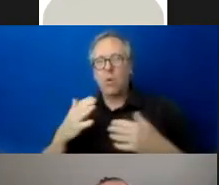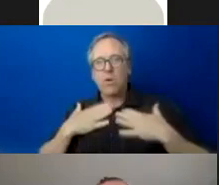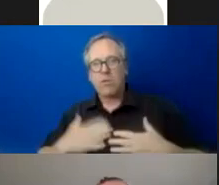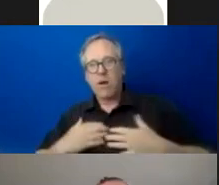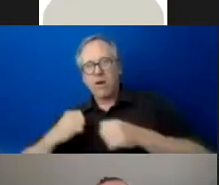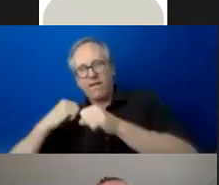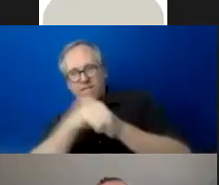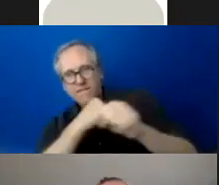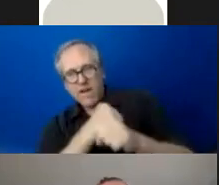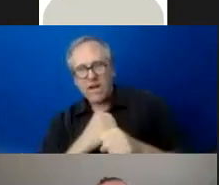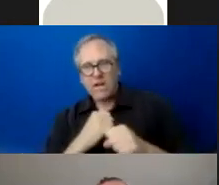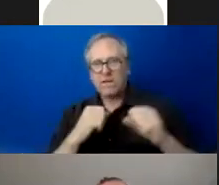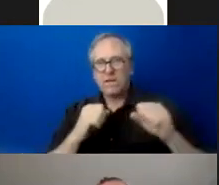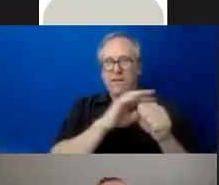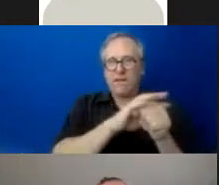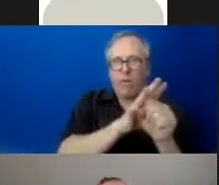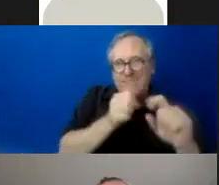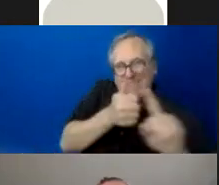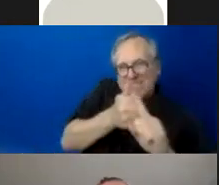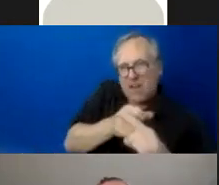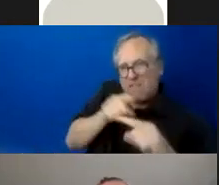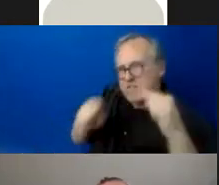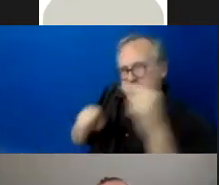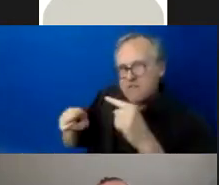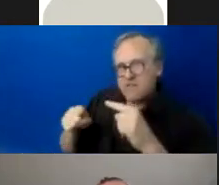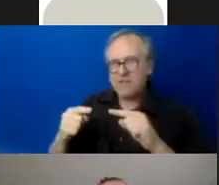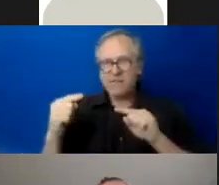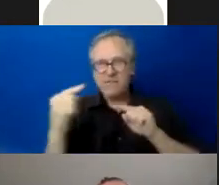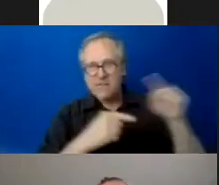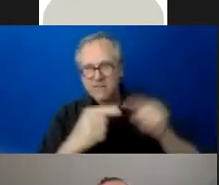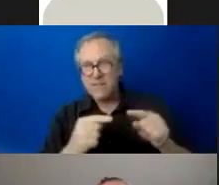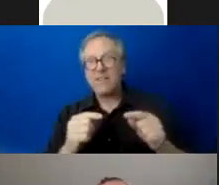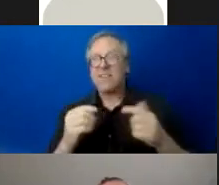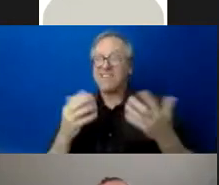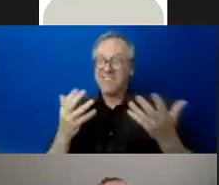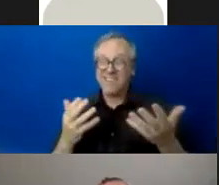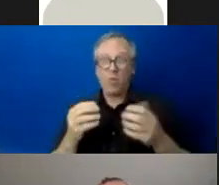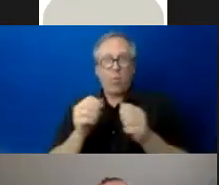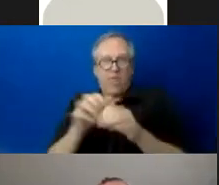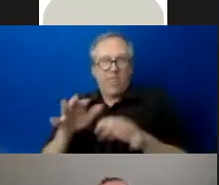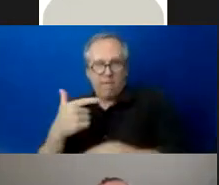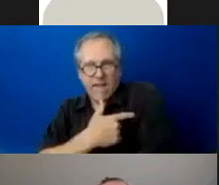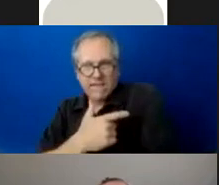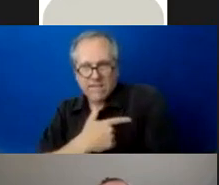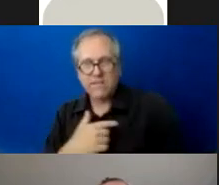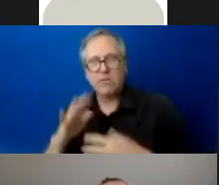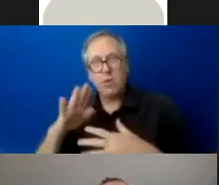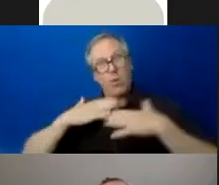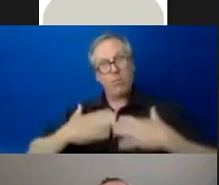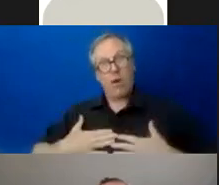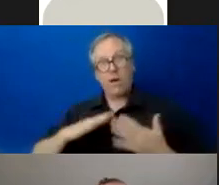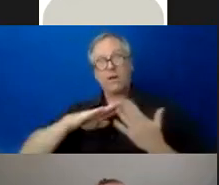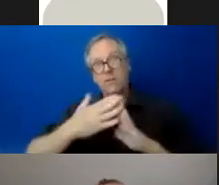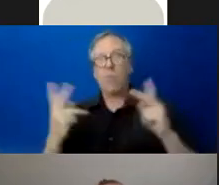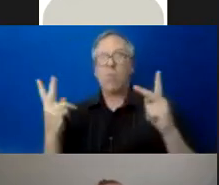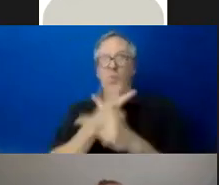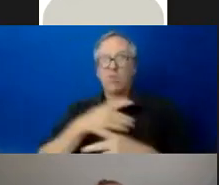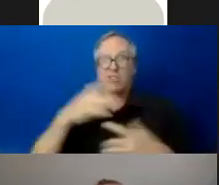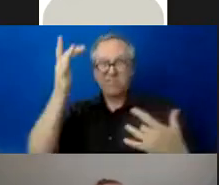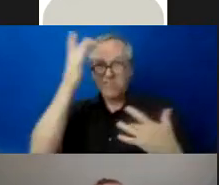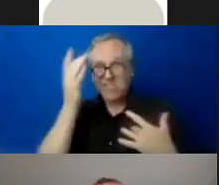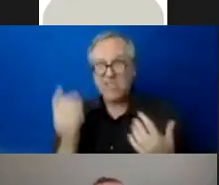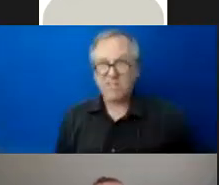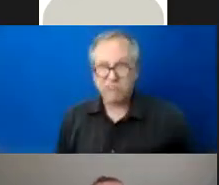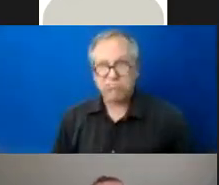immune system. When you get exposed to the virus, when you get sick, that can make you really sick. Now, in someone who's been